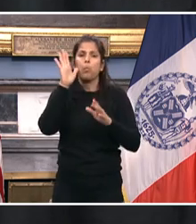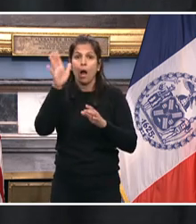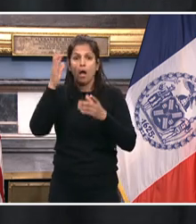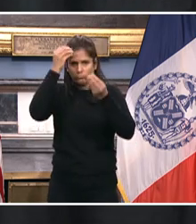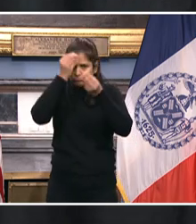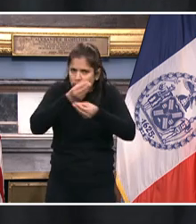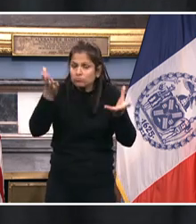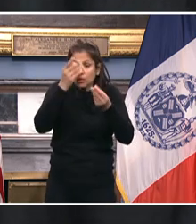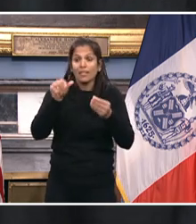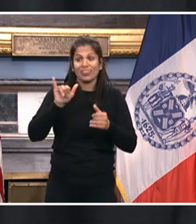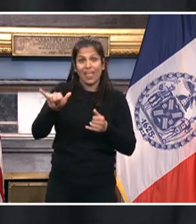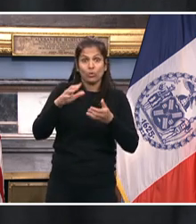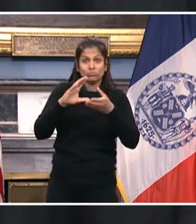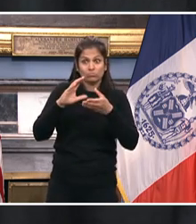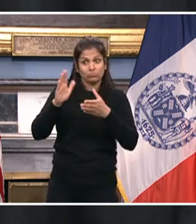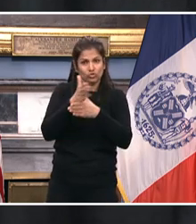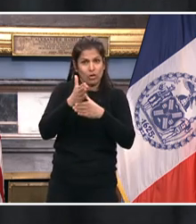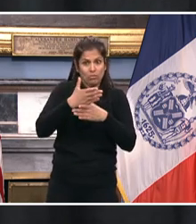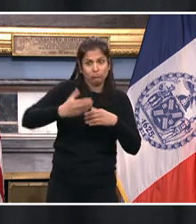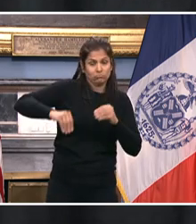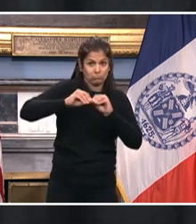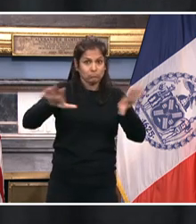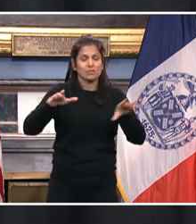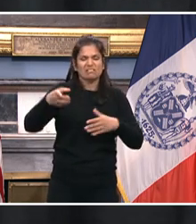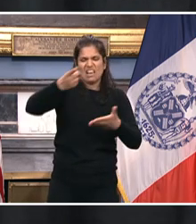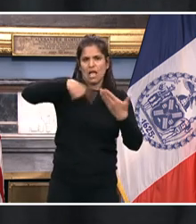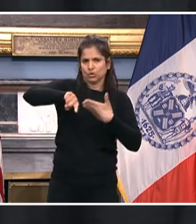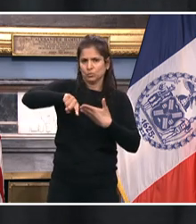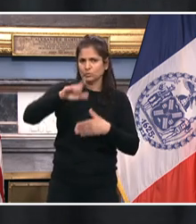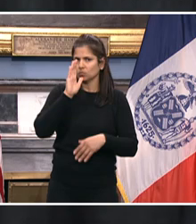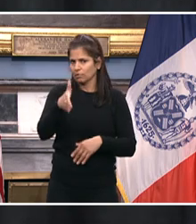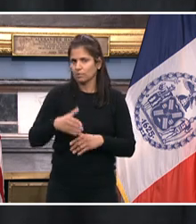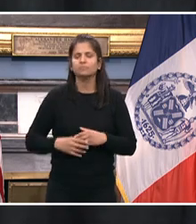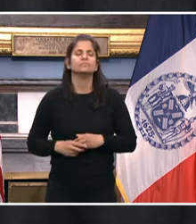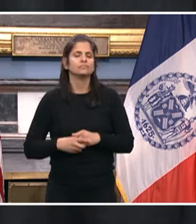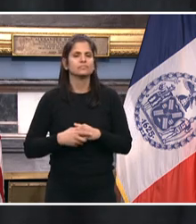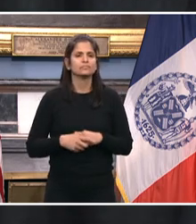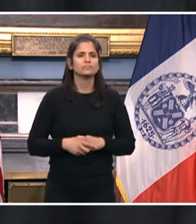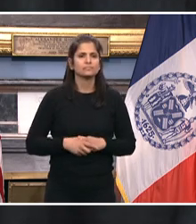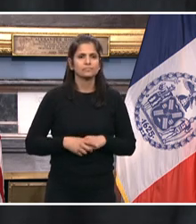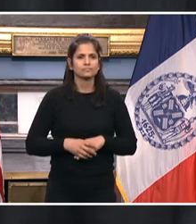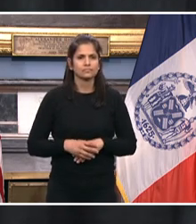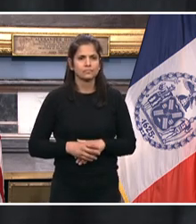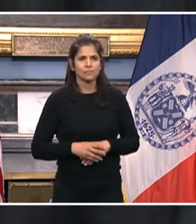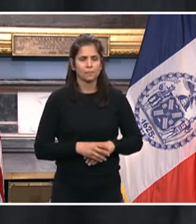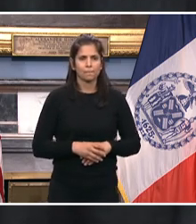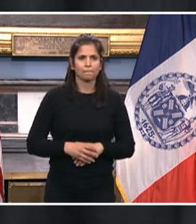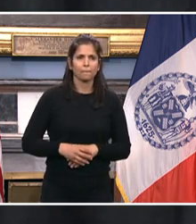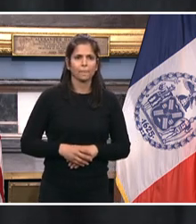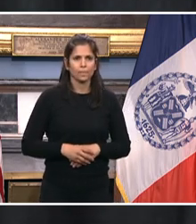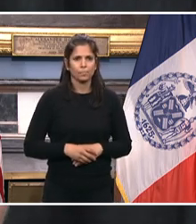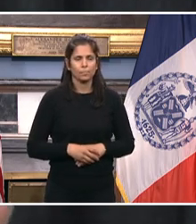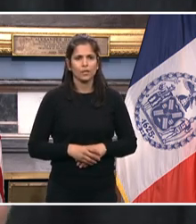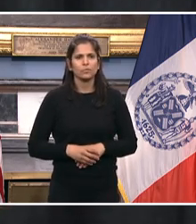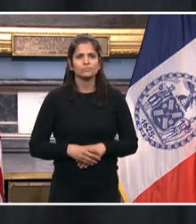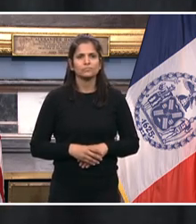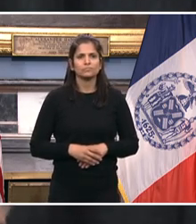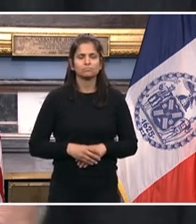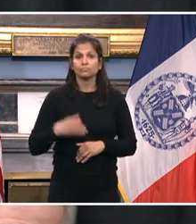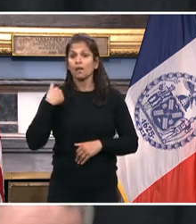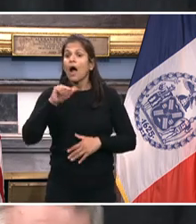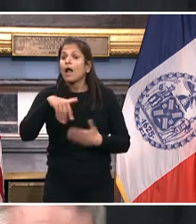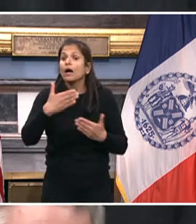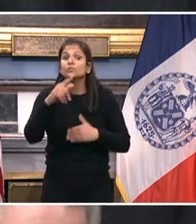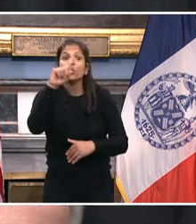rollout because we have to guarantee we'll have the personnel and the PPEs for that. The health workers that will be sent out into the field, so to